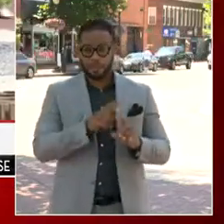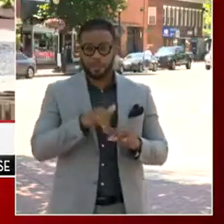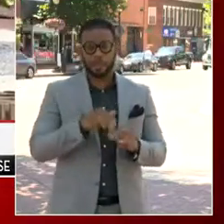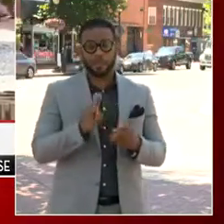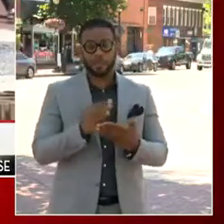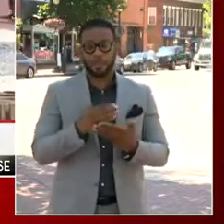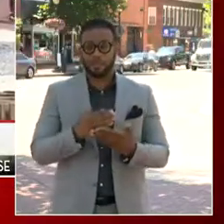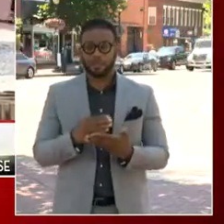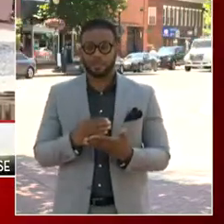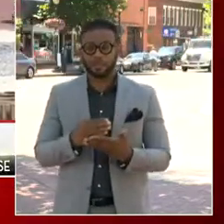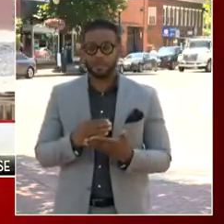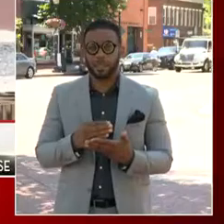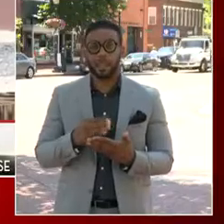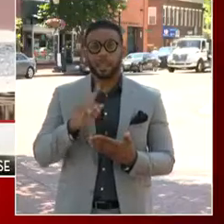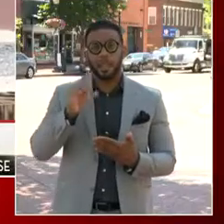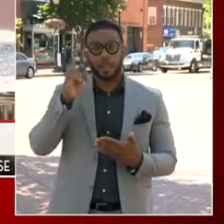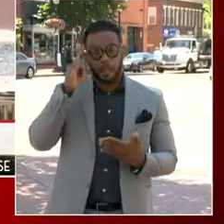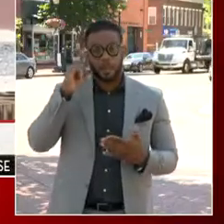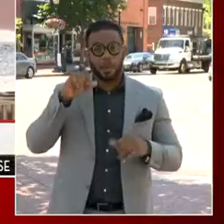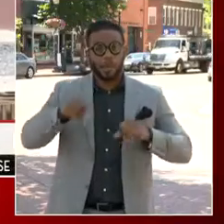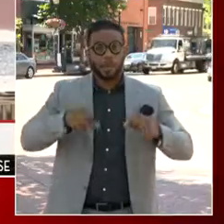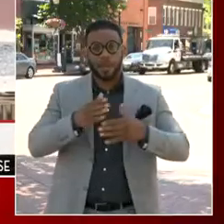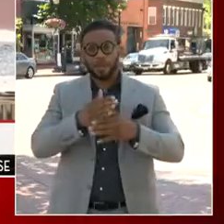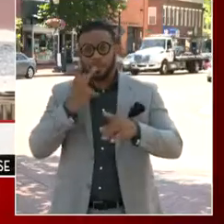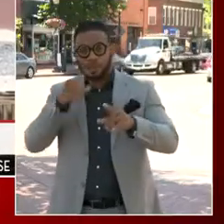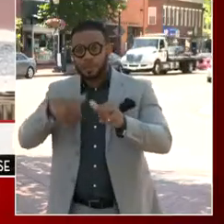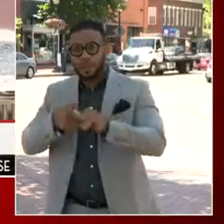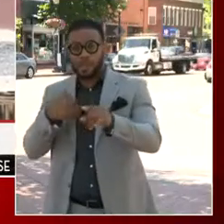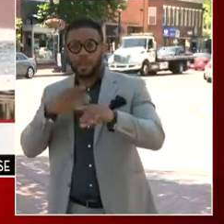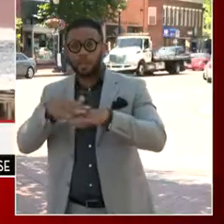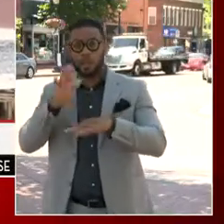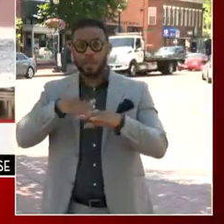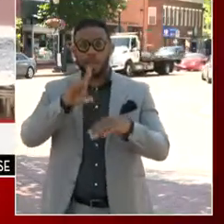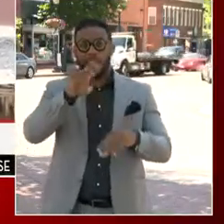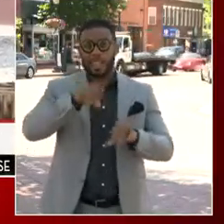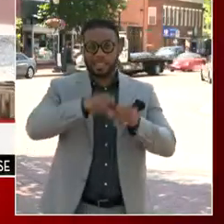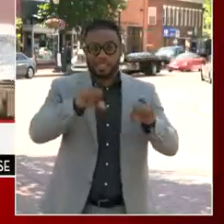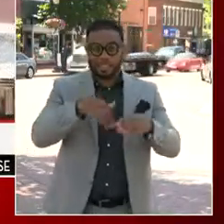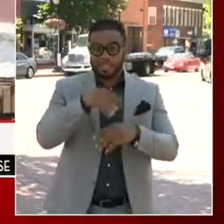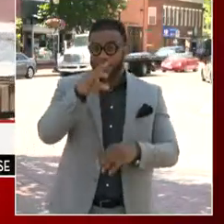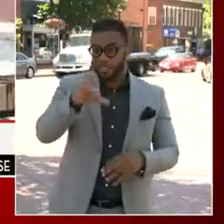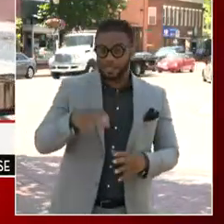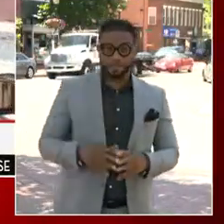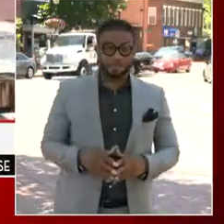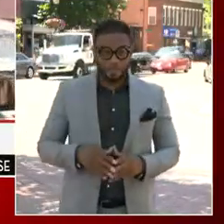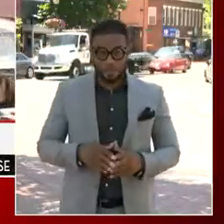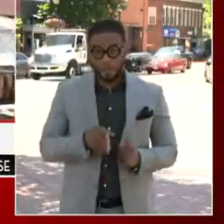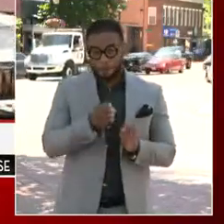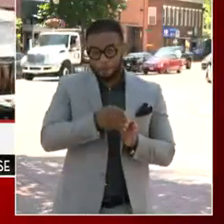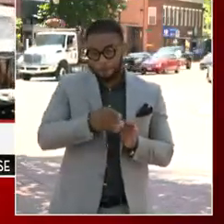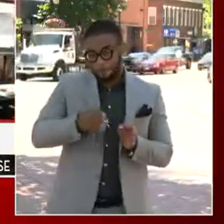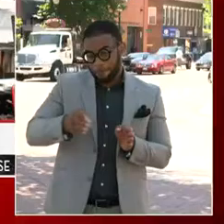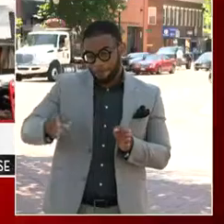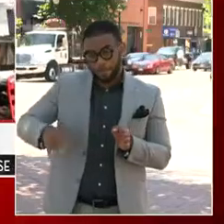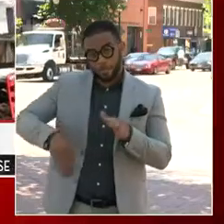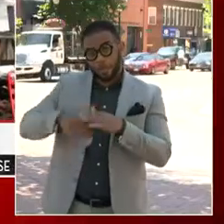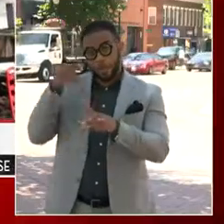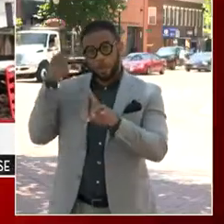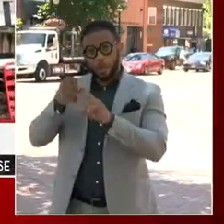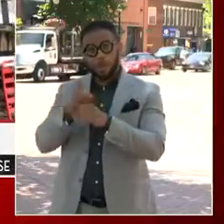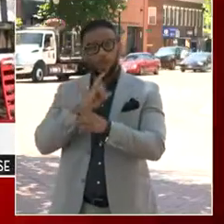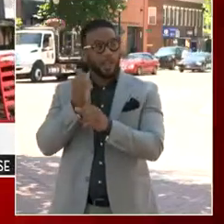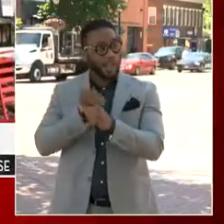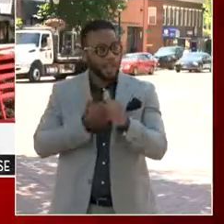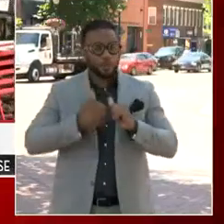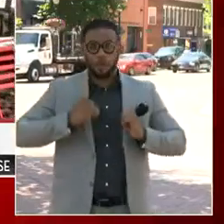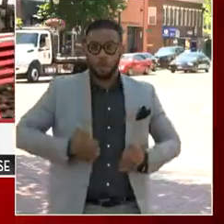budget. The Capital Bike Share, which you see behind me, will add more than 80 stations in the district, which will help reach our goal of making sure that